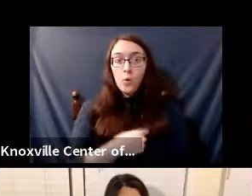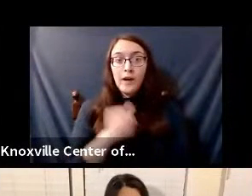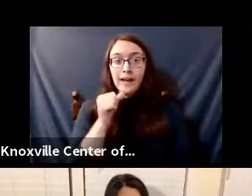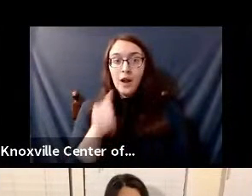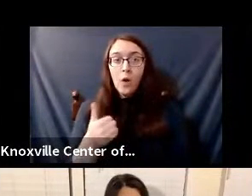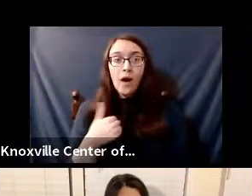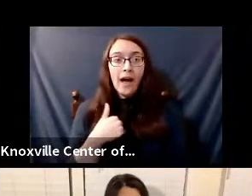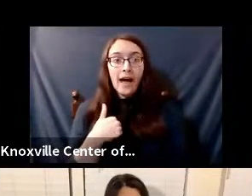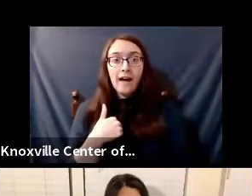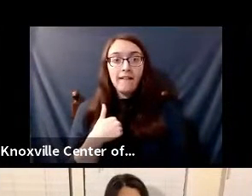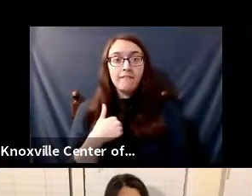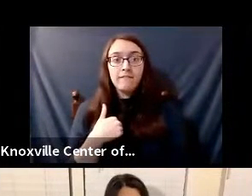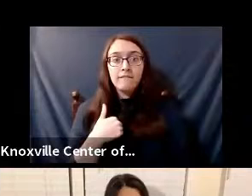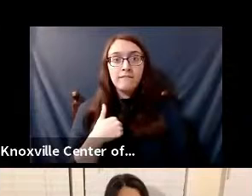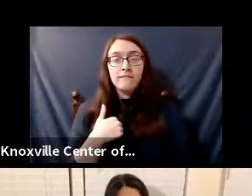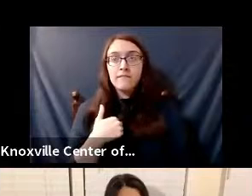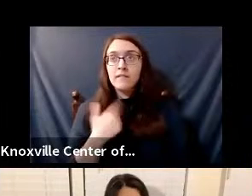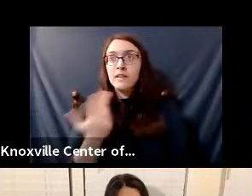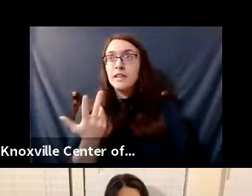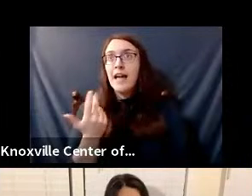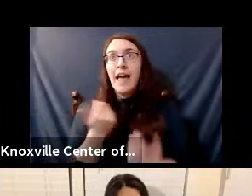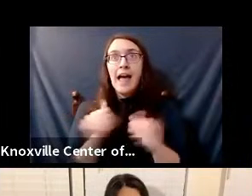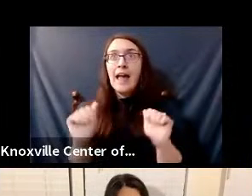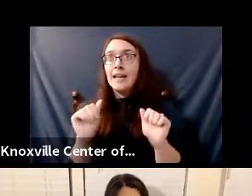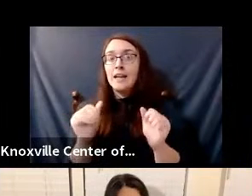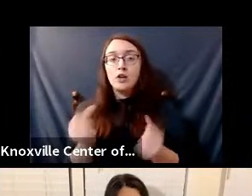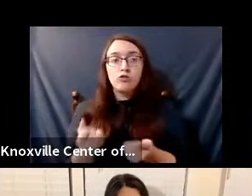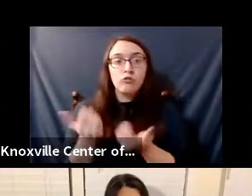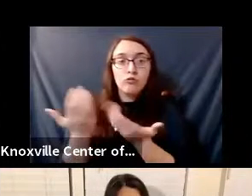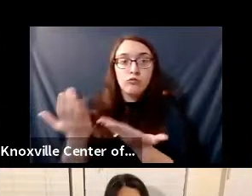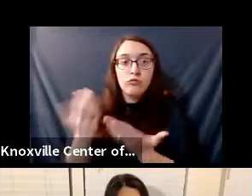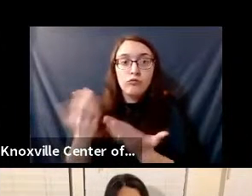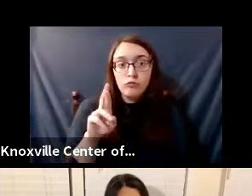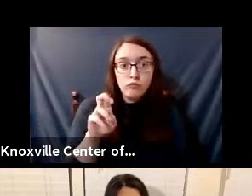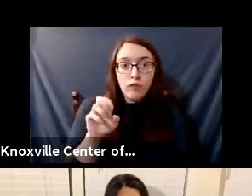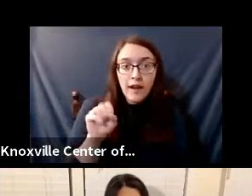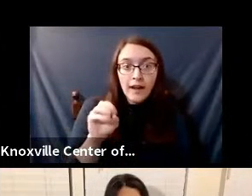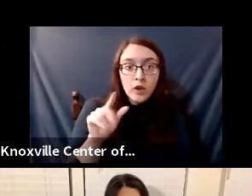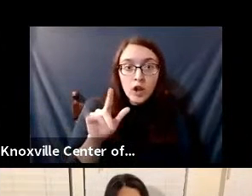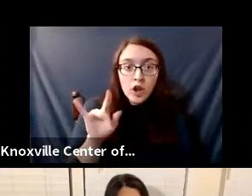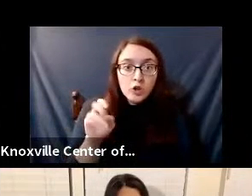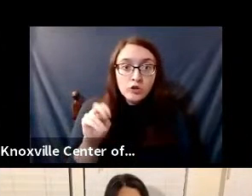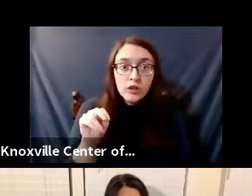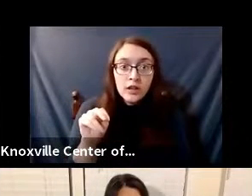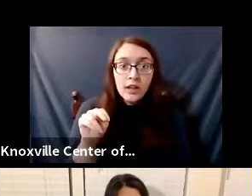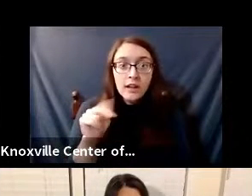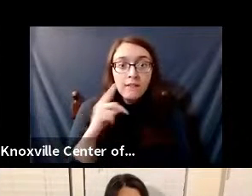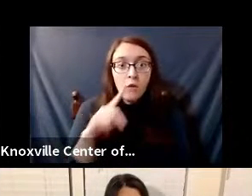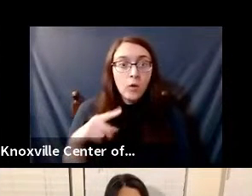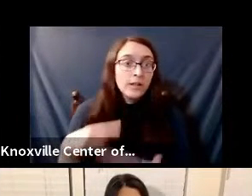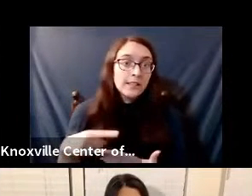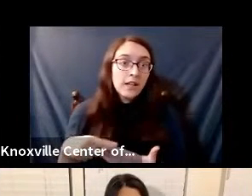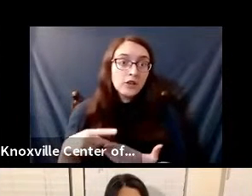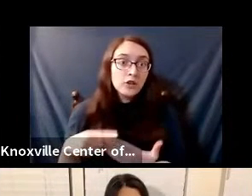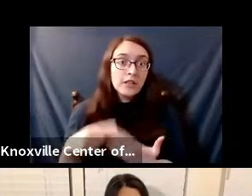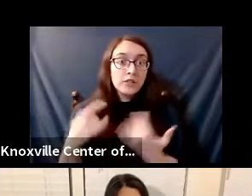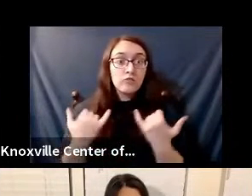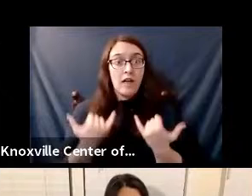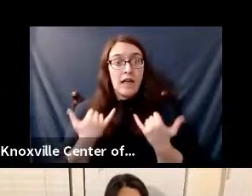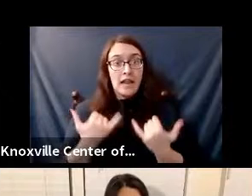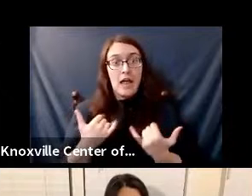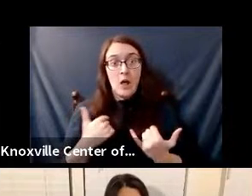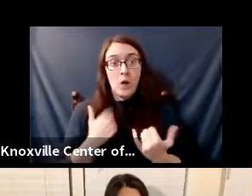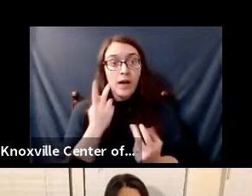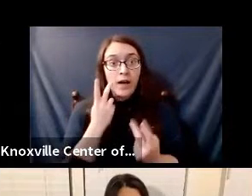on. Nobody's moved any resolution yet, even for discussion. And right now, I'm not